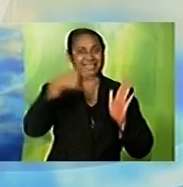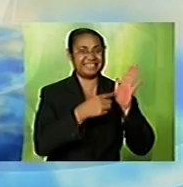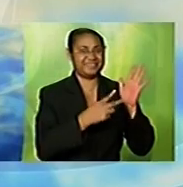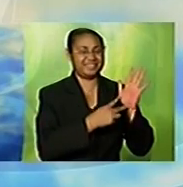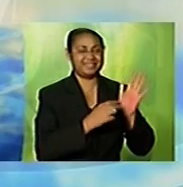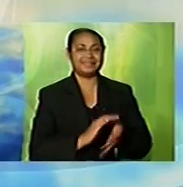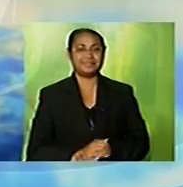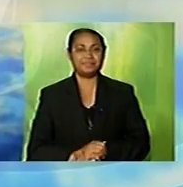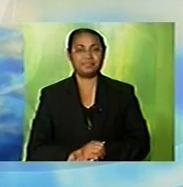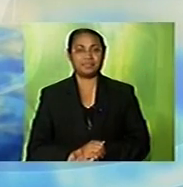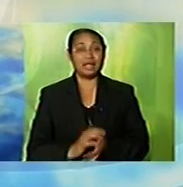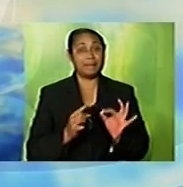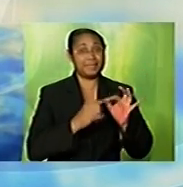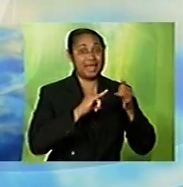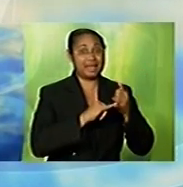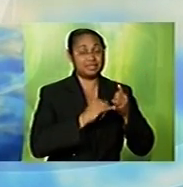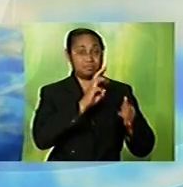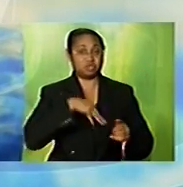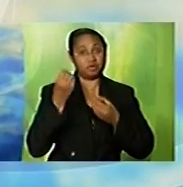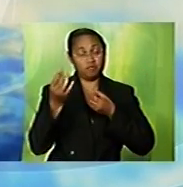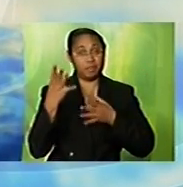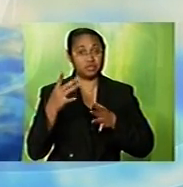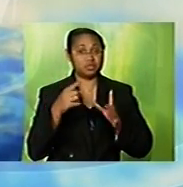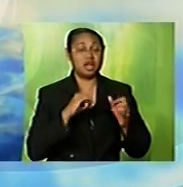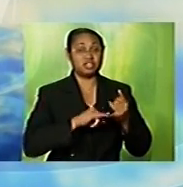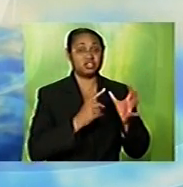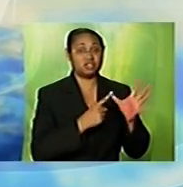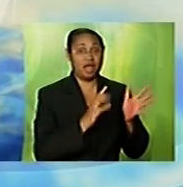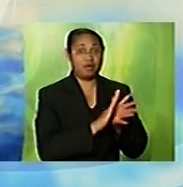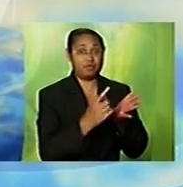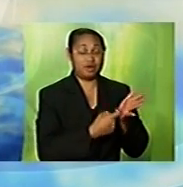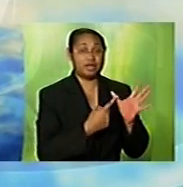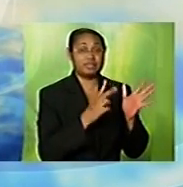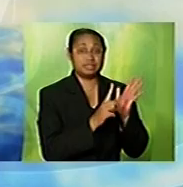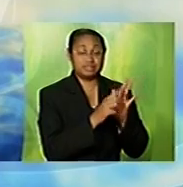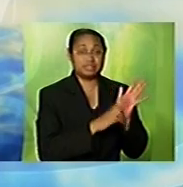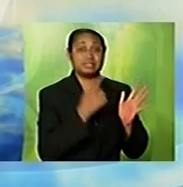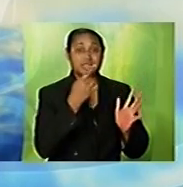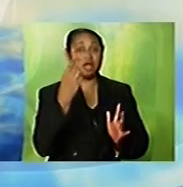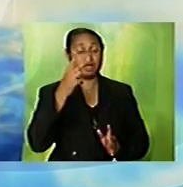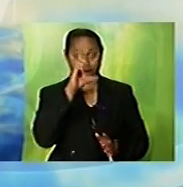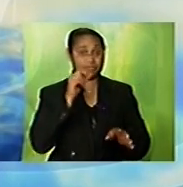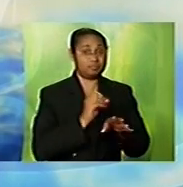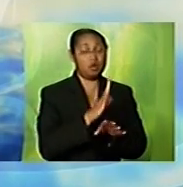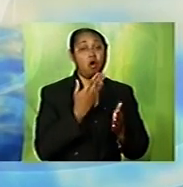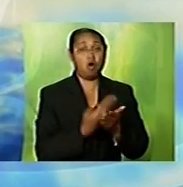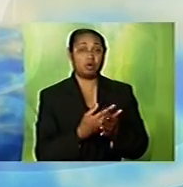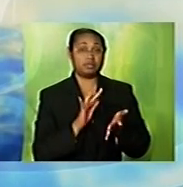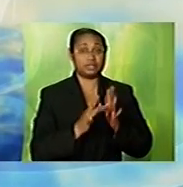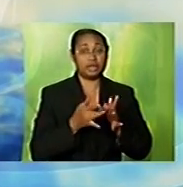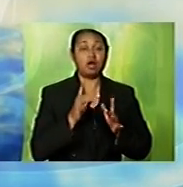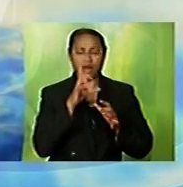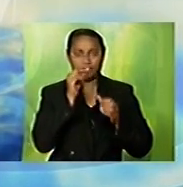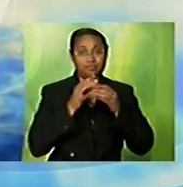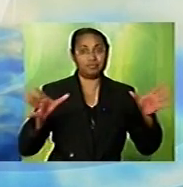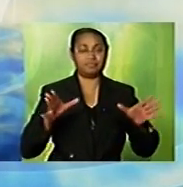MyTV. Permanent Secretary for Ministry for Information Sharon Smith-Johns says the decision to live stream the 2012 budget address is to